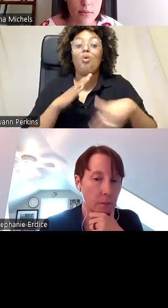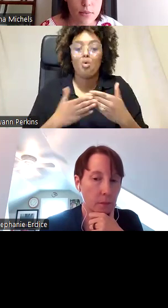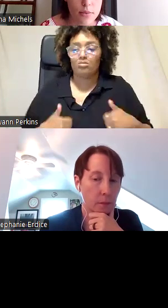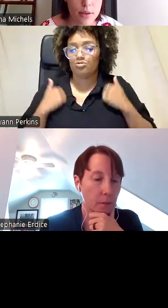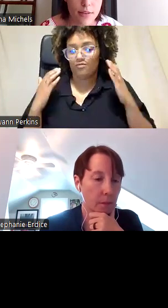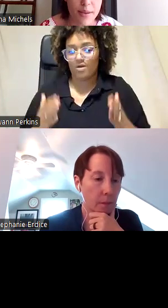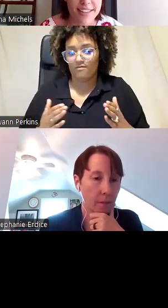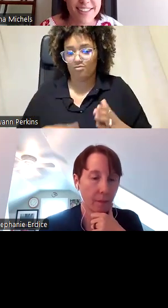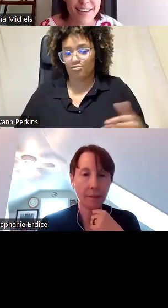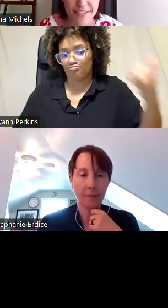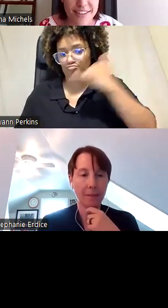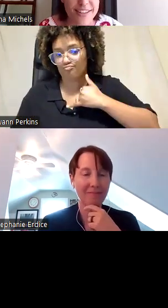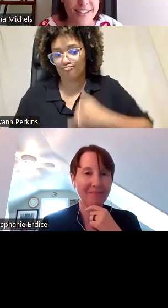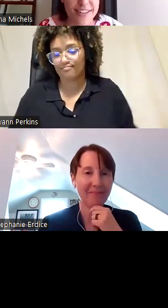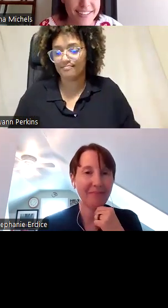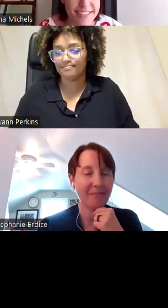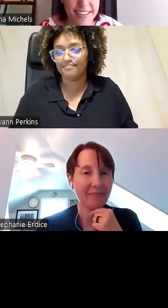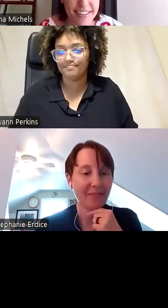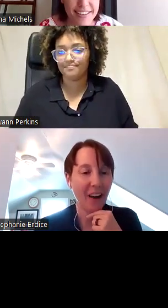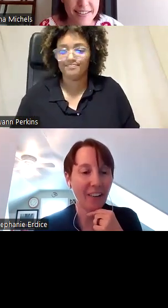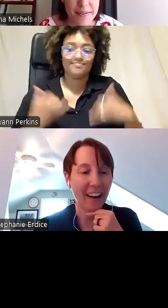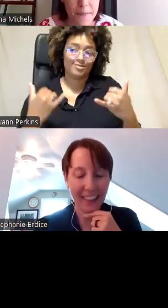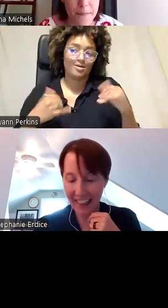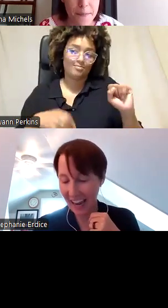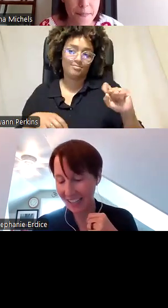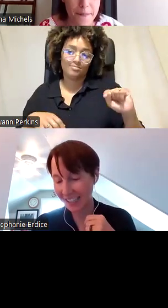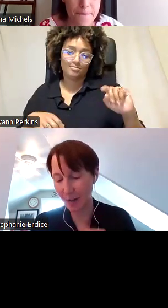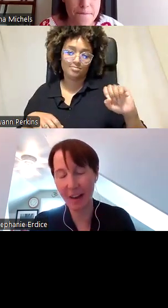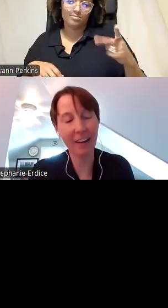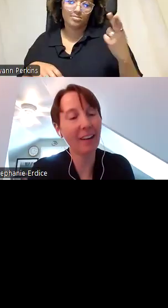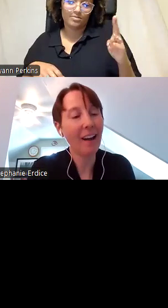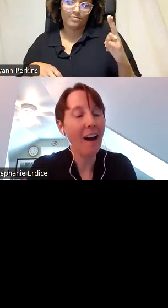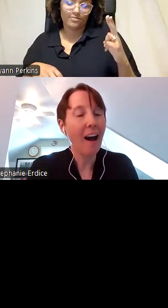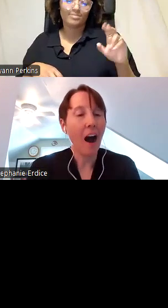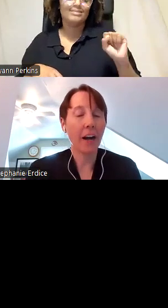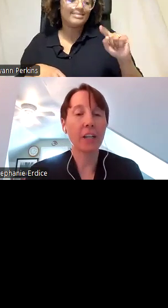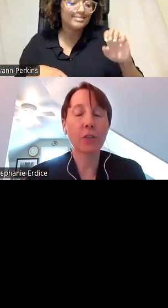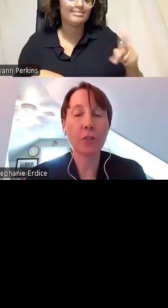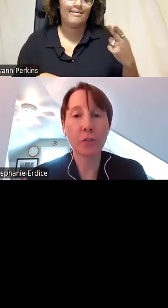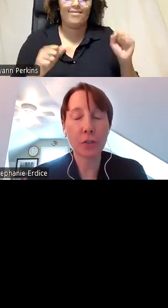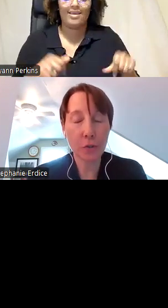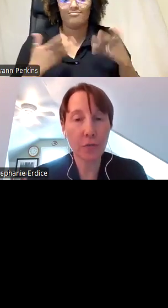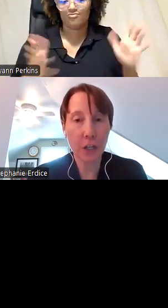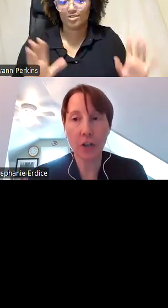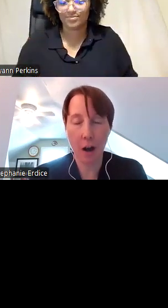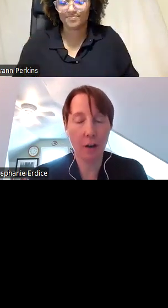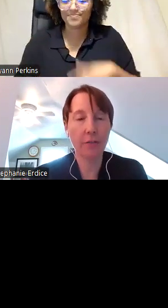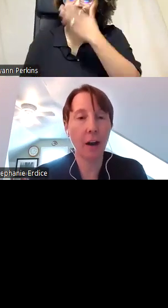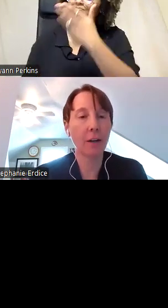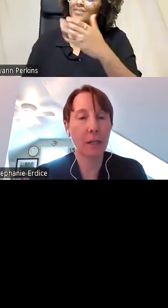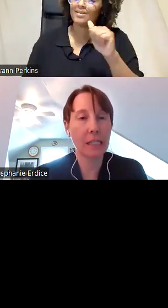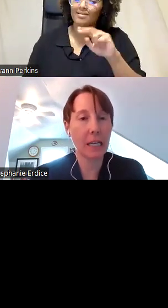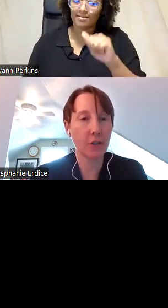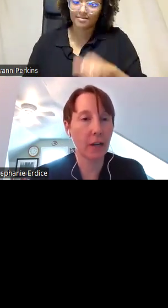Go ahead and give it back to Steph to finish off. Right. Thanks, Emma. And Anna, to finish